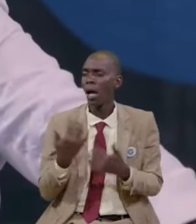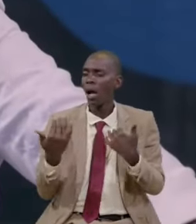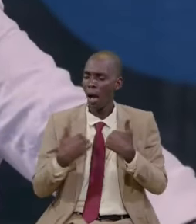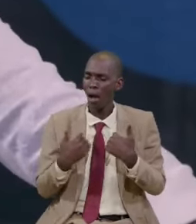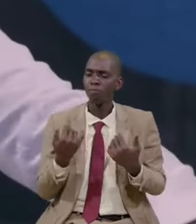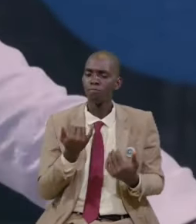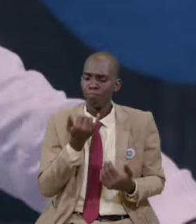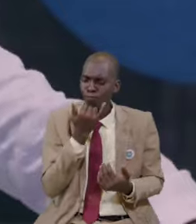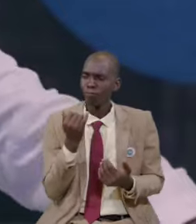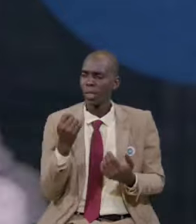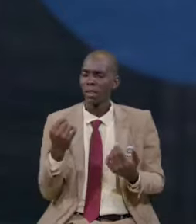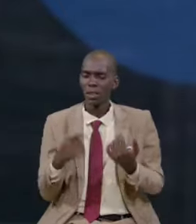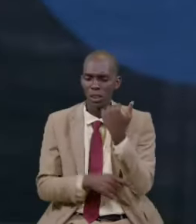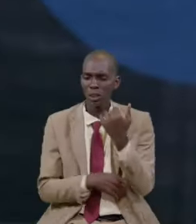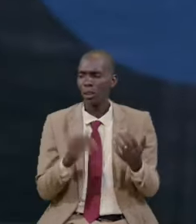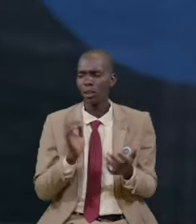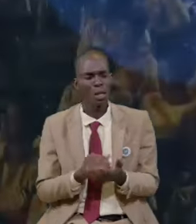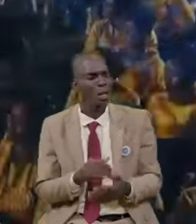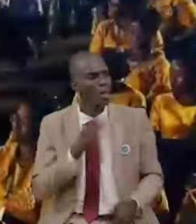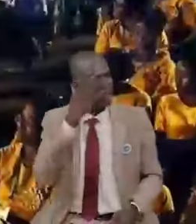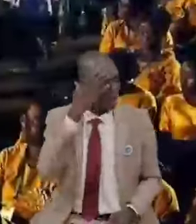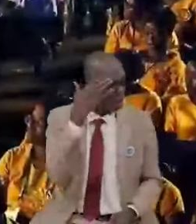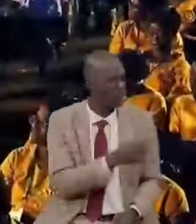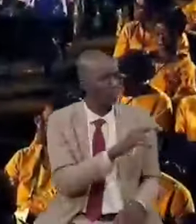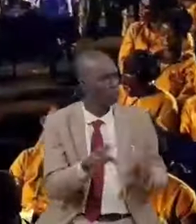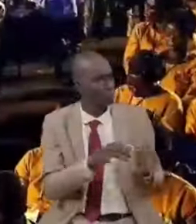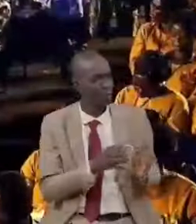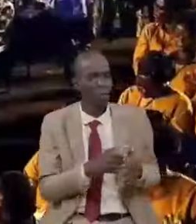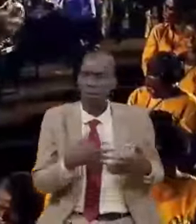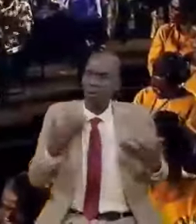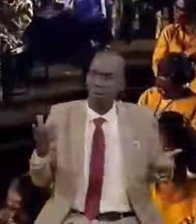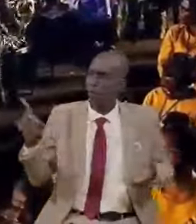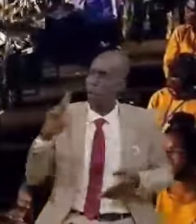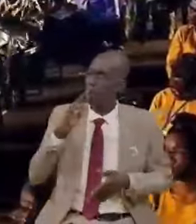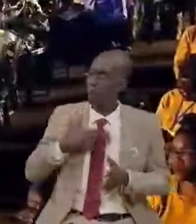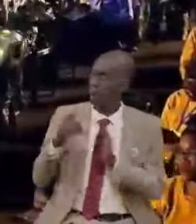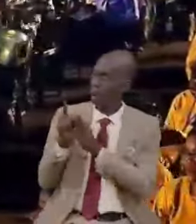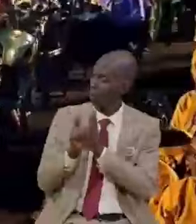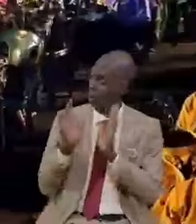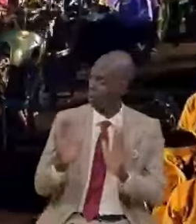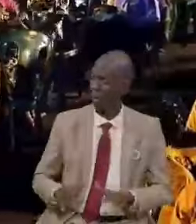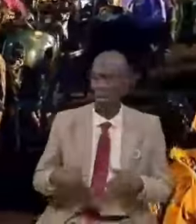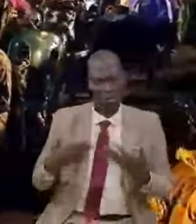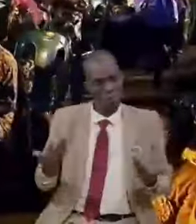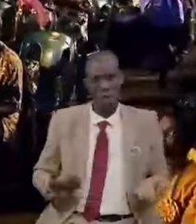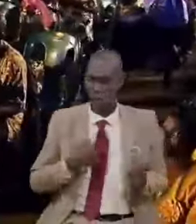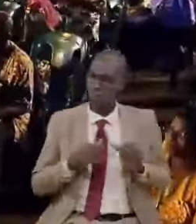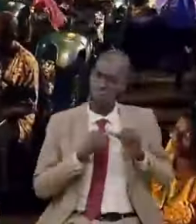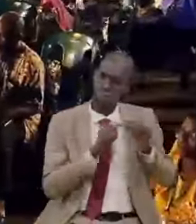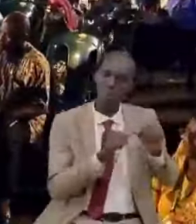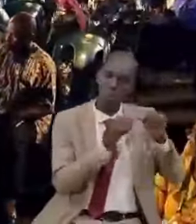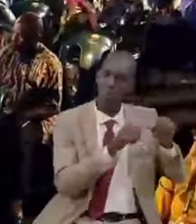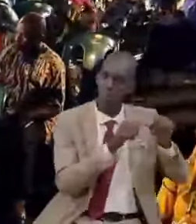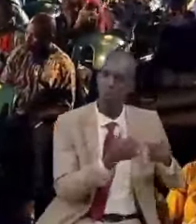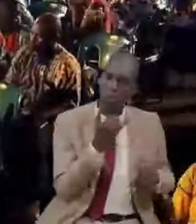that? Well, you are my advocate now. And then you keep on doing that and doing that and doing that. You know, the people that invite